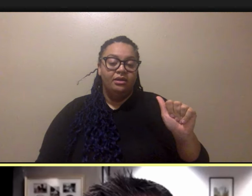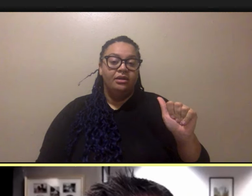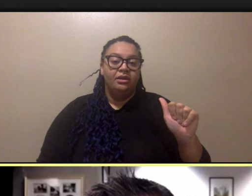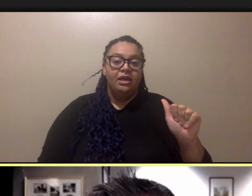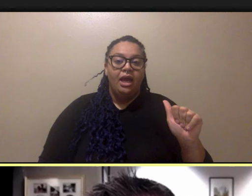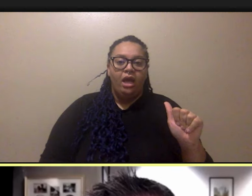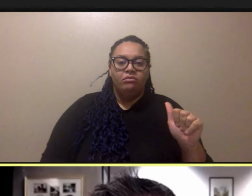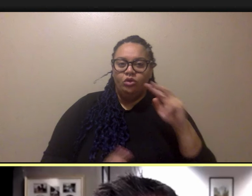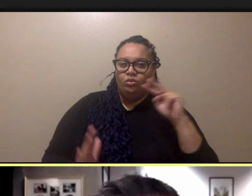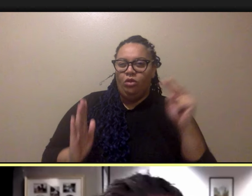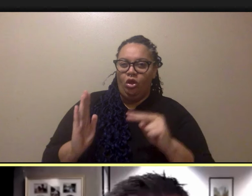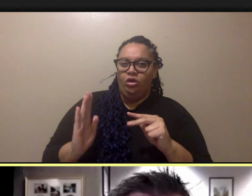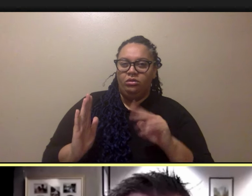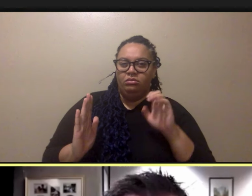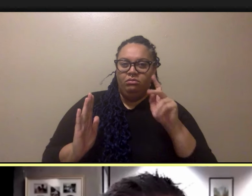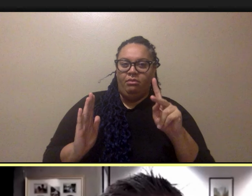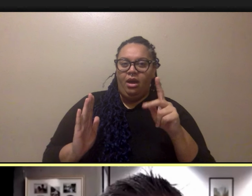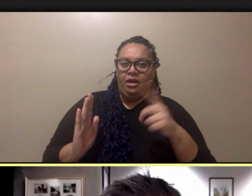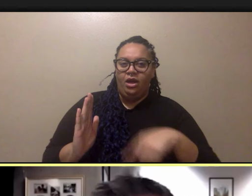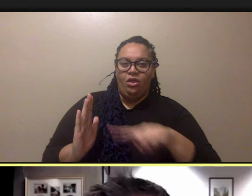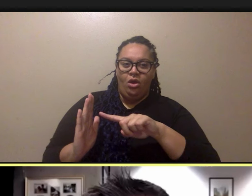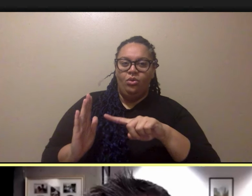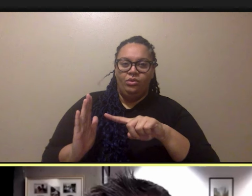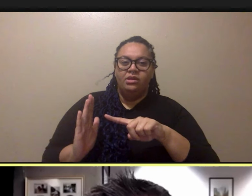called 20 and odd Negroes